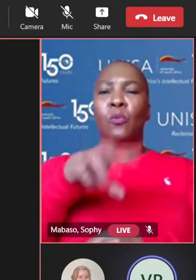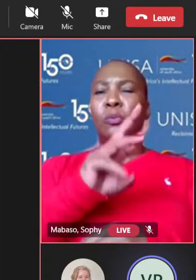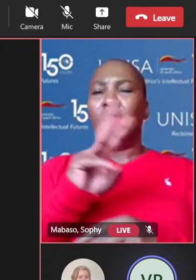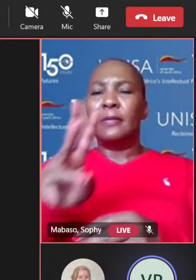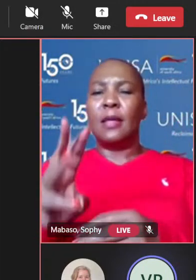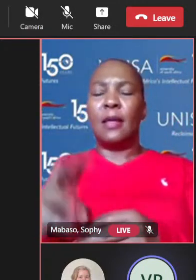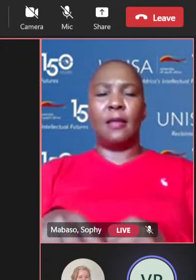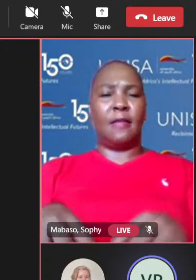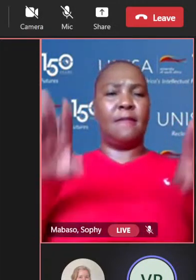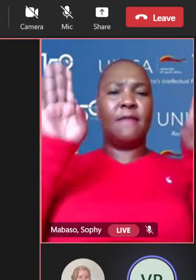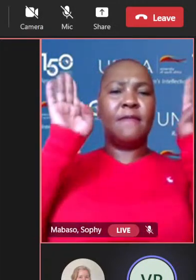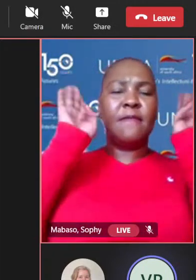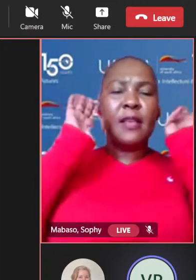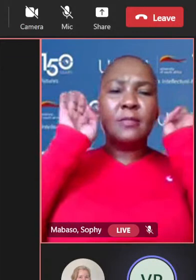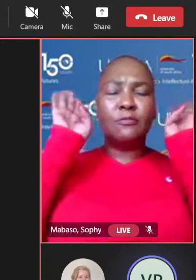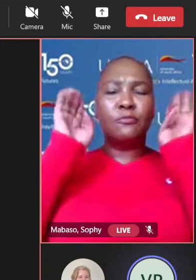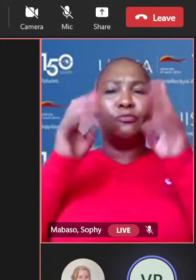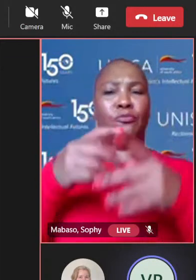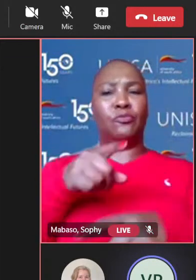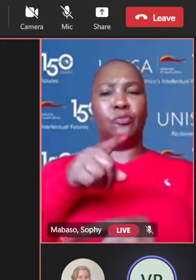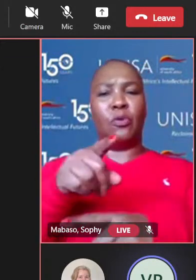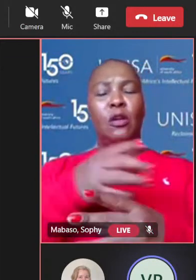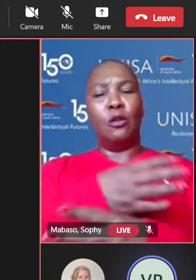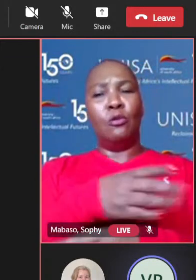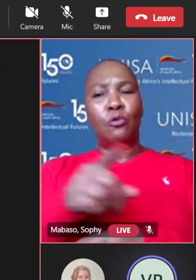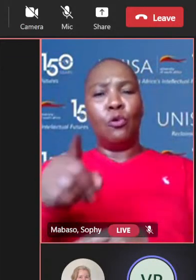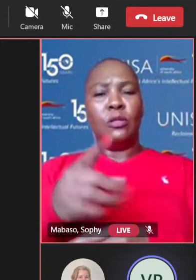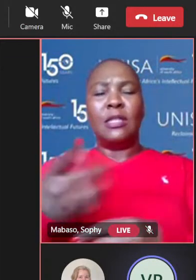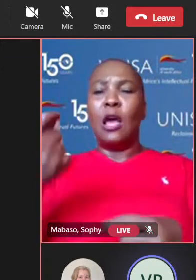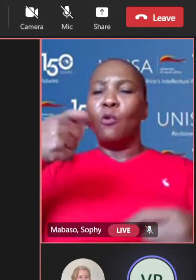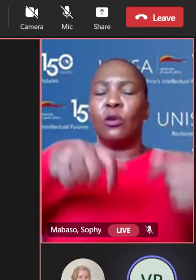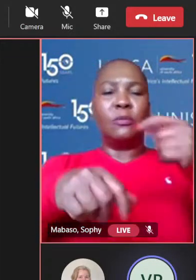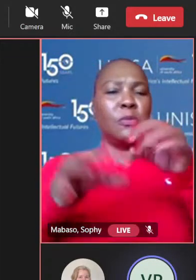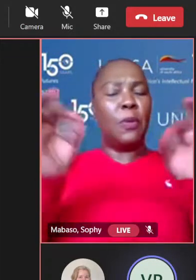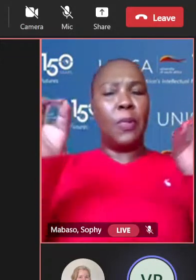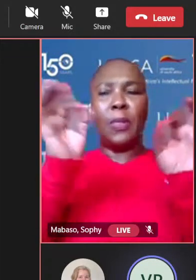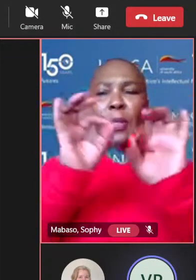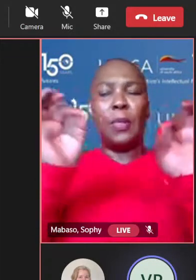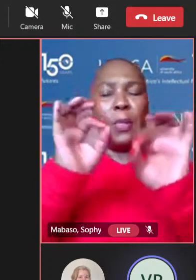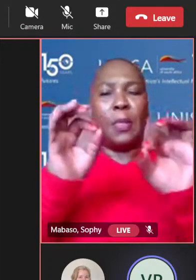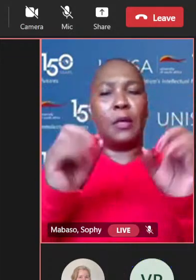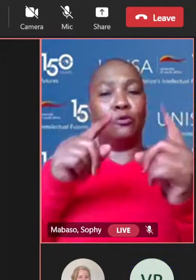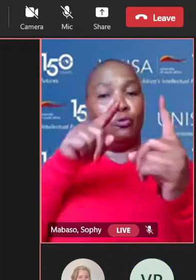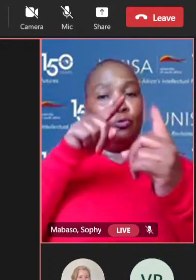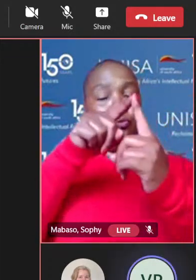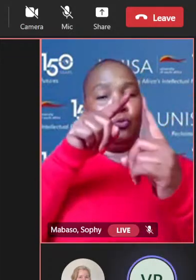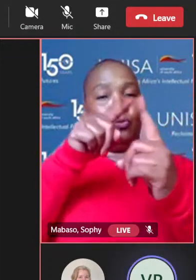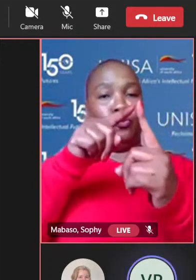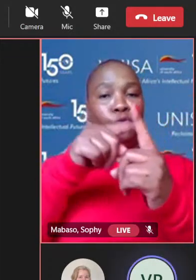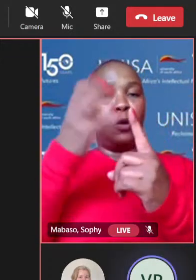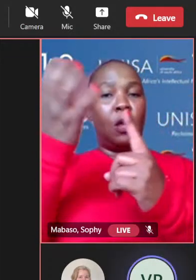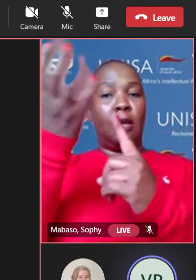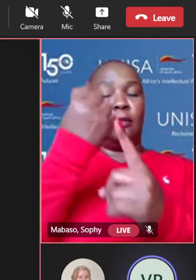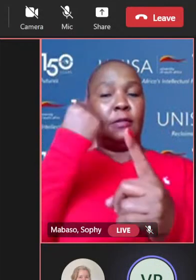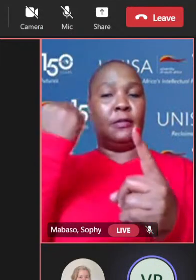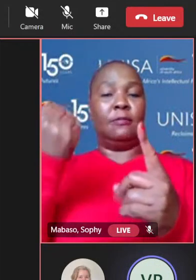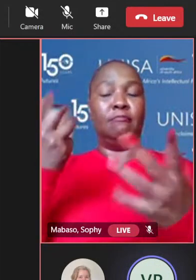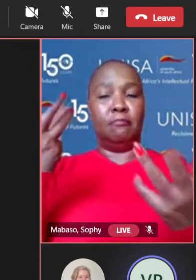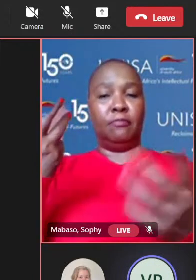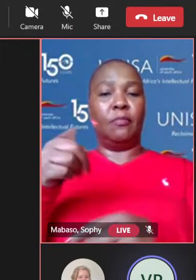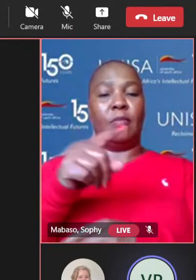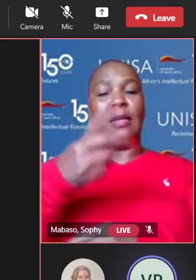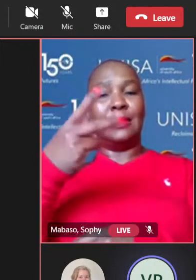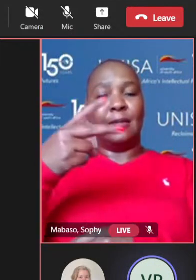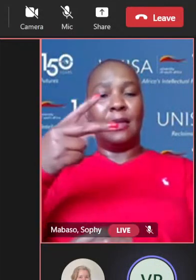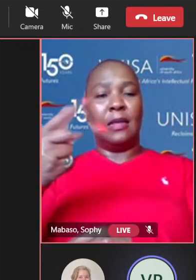or whatever. And those things are not contributing towards you achieving your goal. Okay. Secondly, you might find